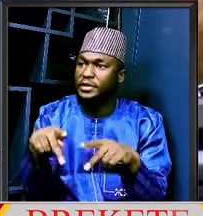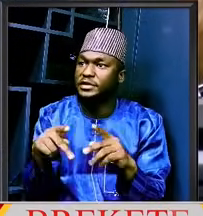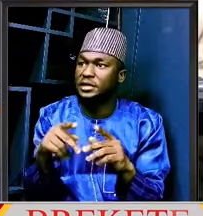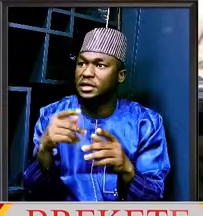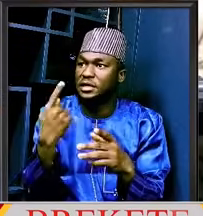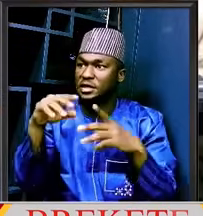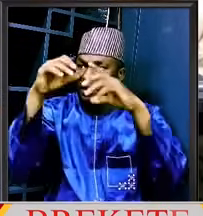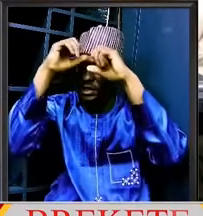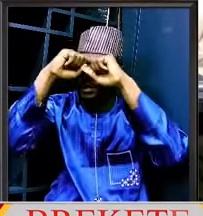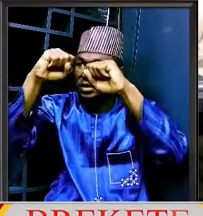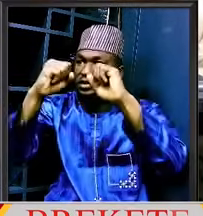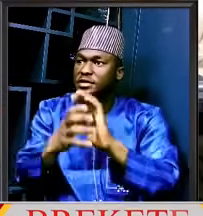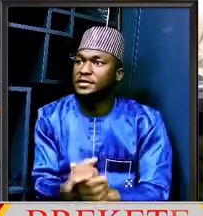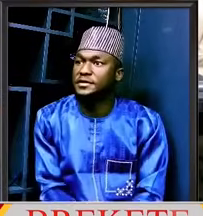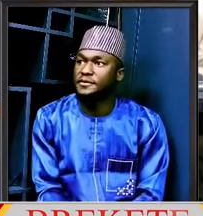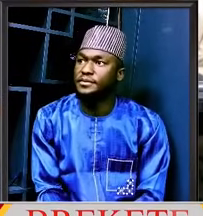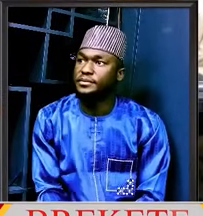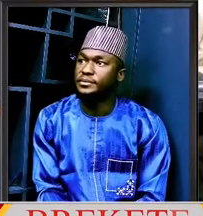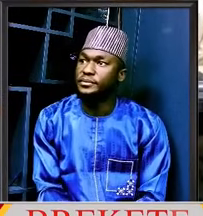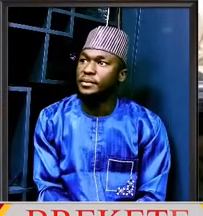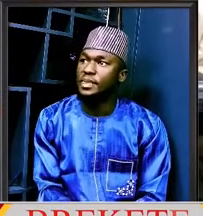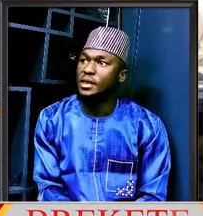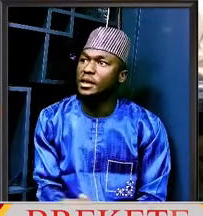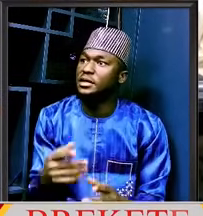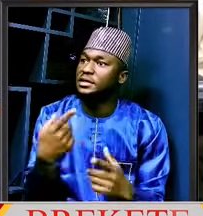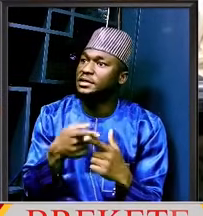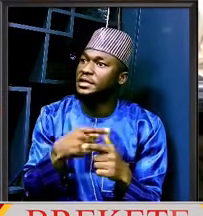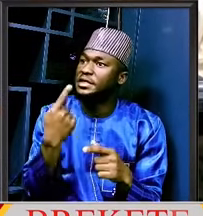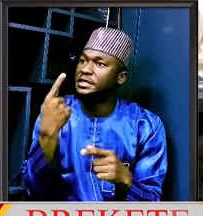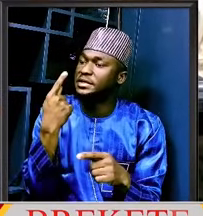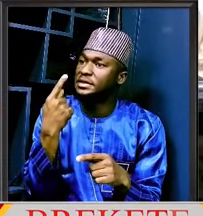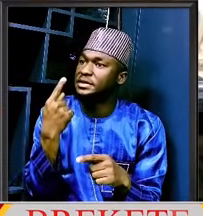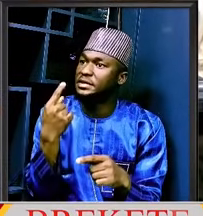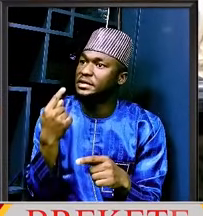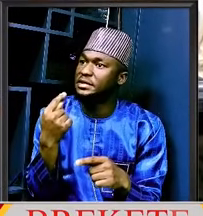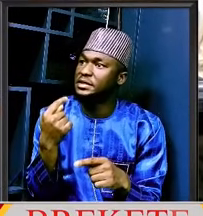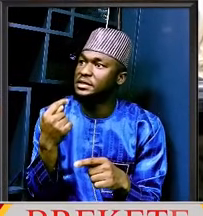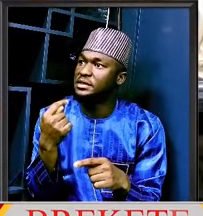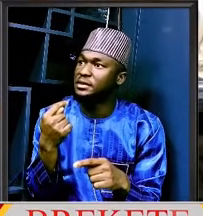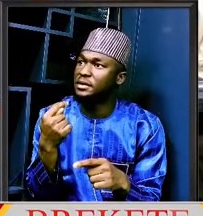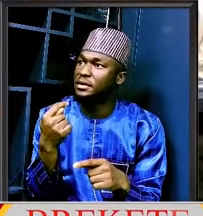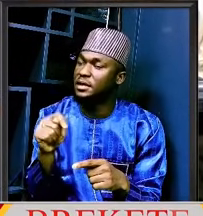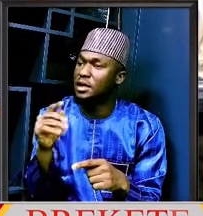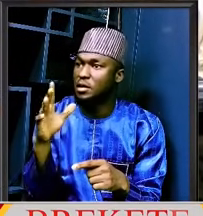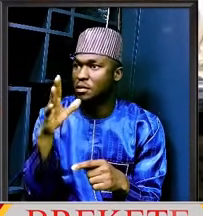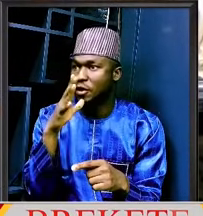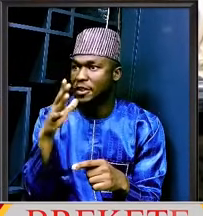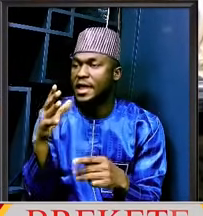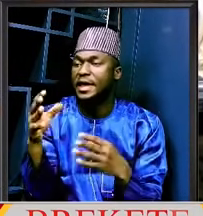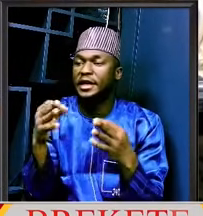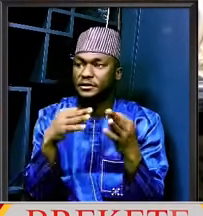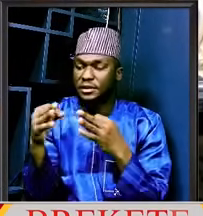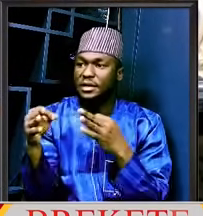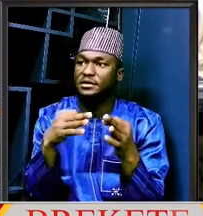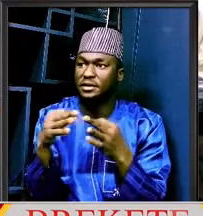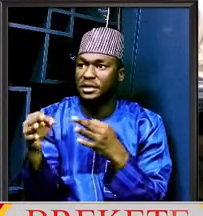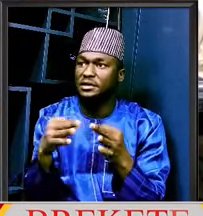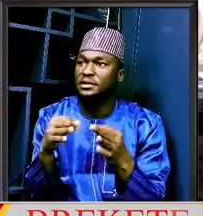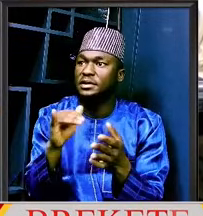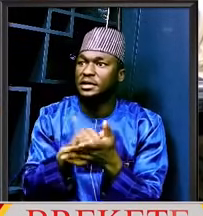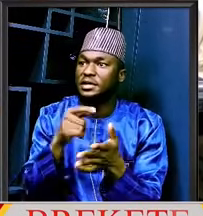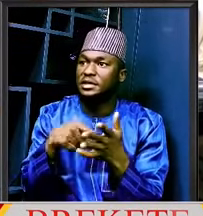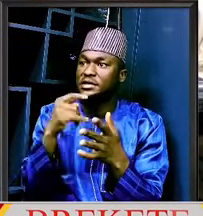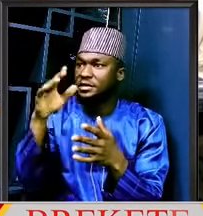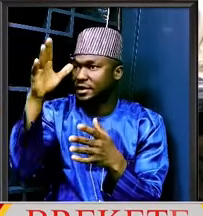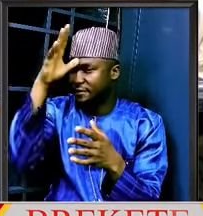is the chief. So the police now said, okay. My mother said, this is the father of the boy that they arrested. He said